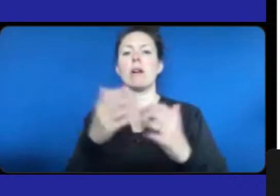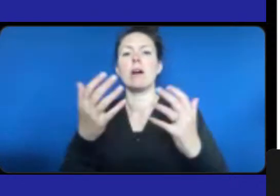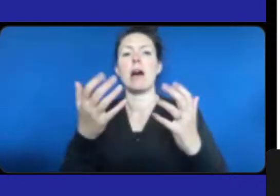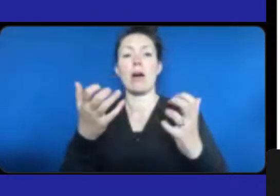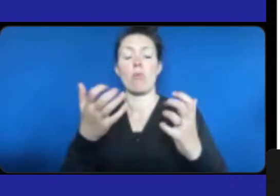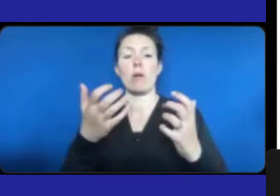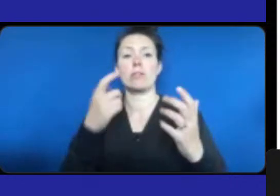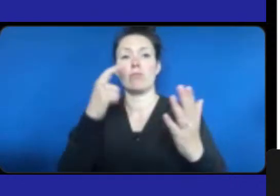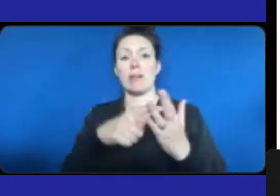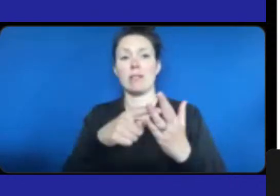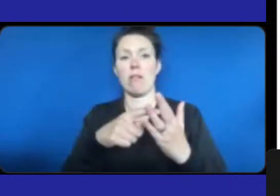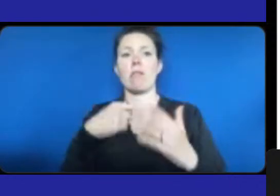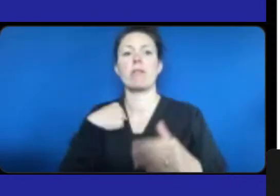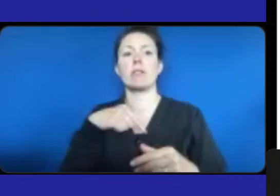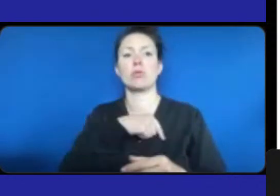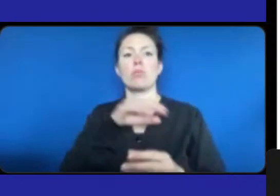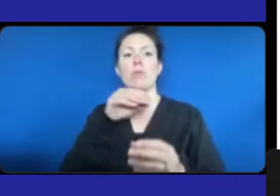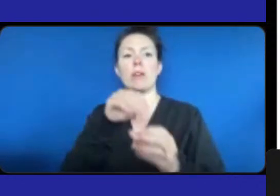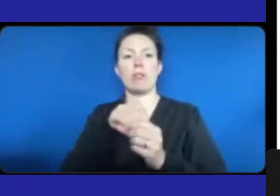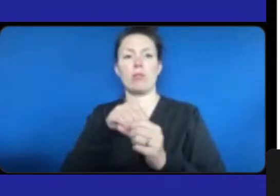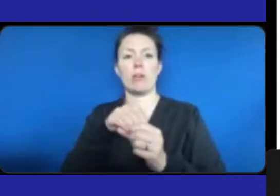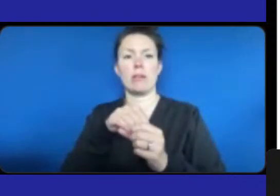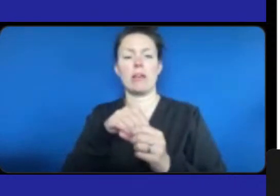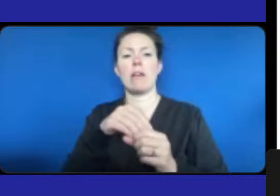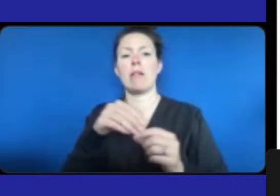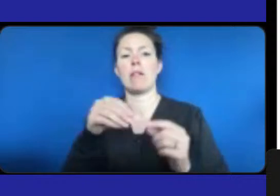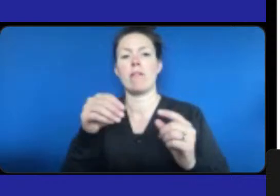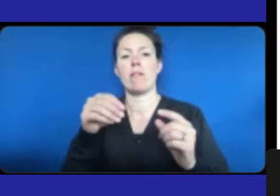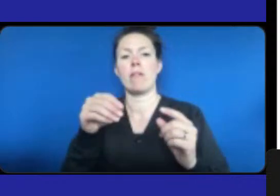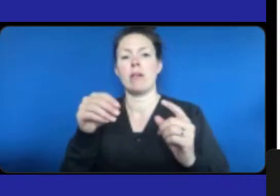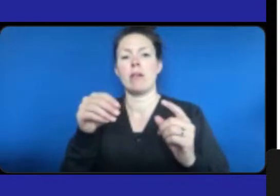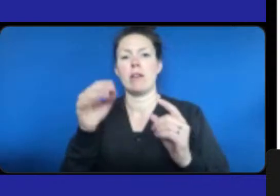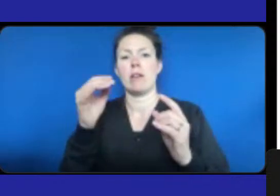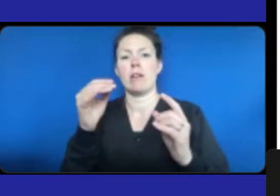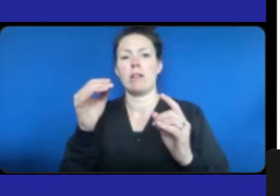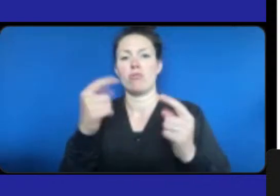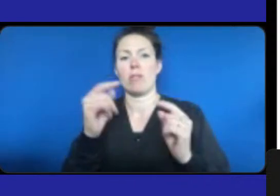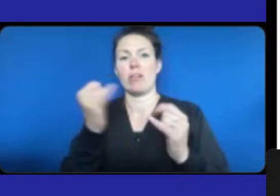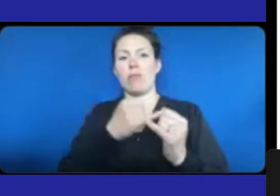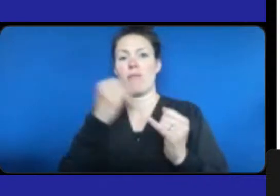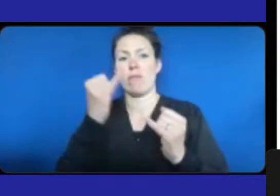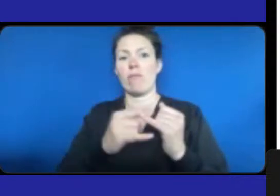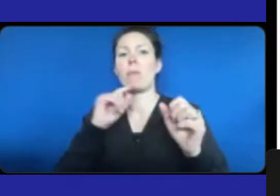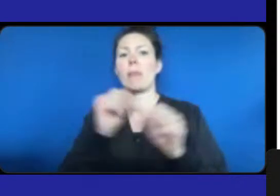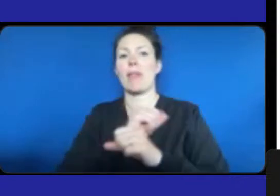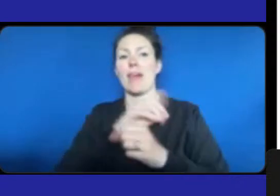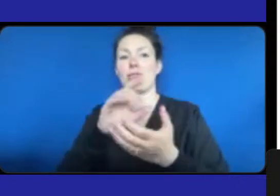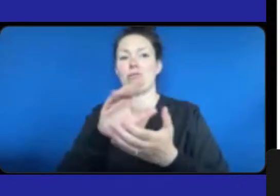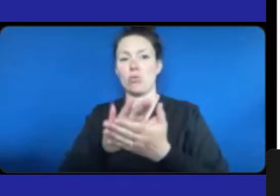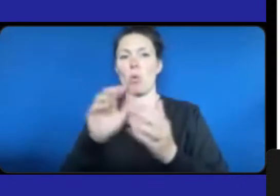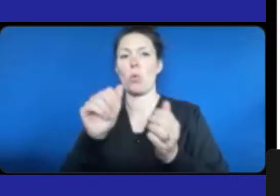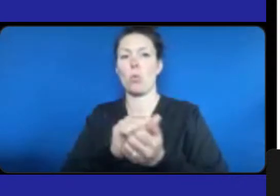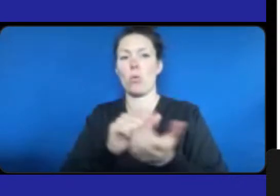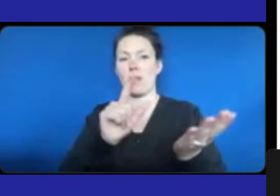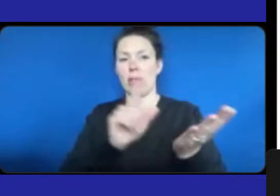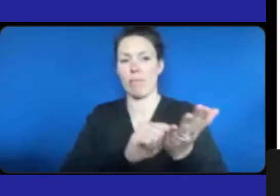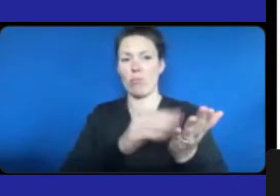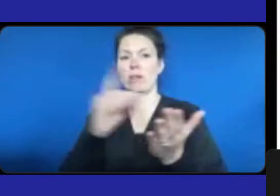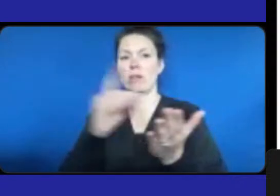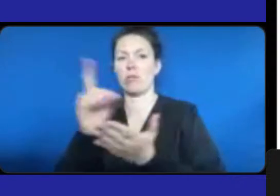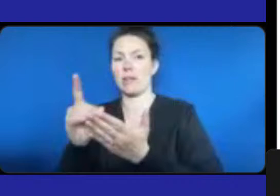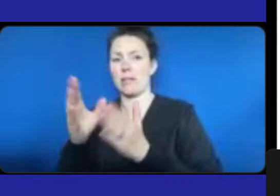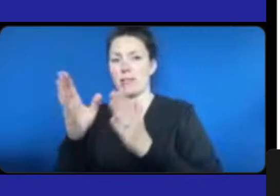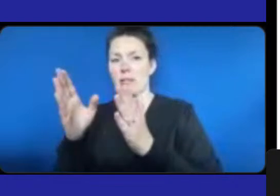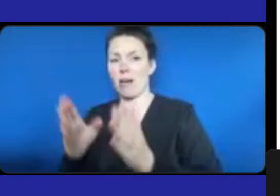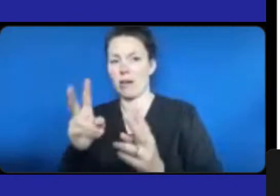acknowledge we are in the midst of finalizing the actual document with the printer and with the designer.